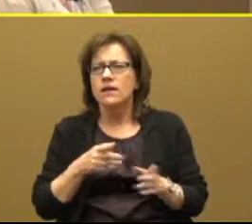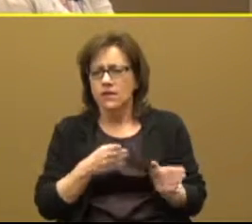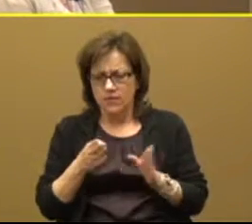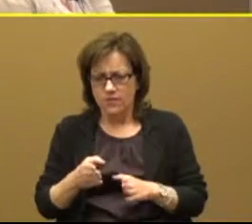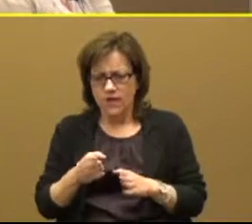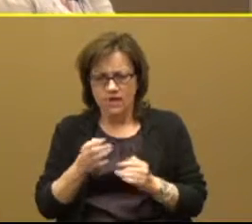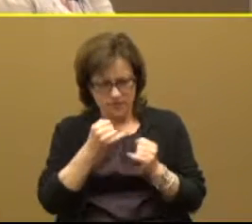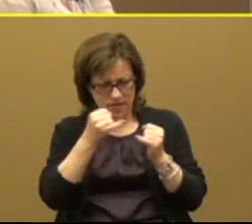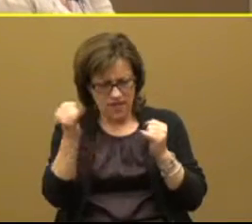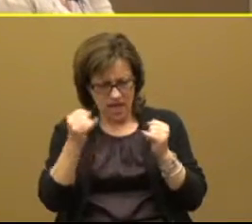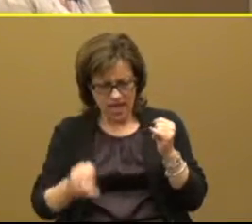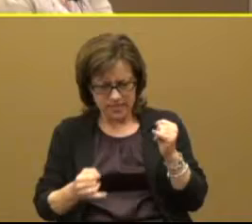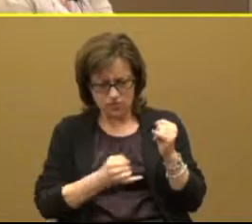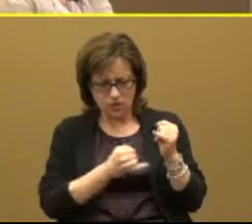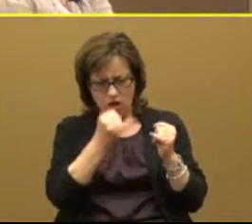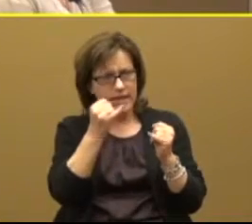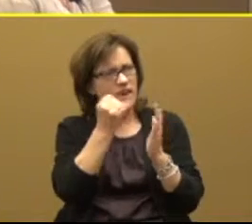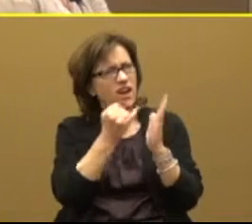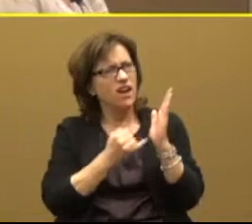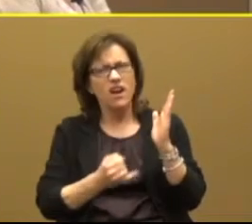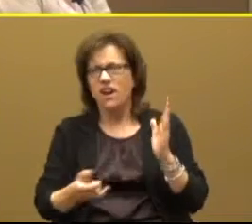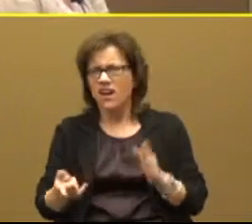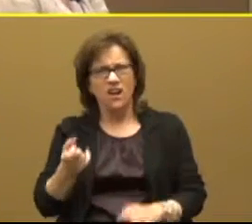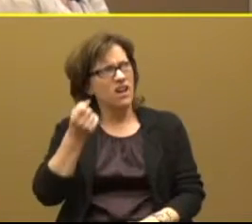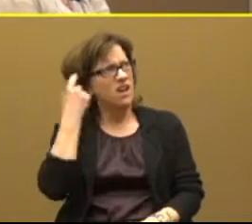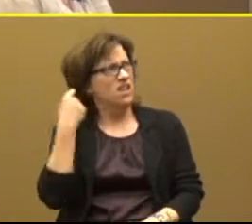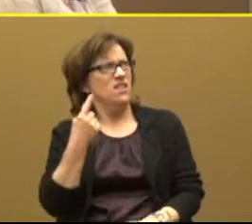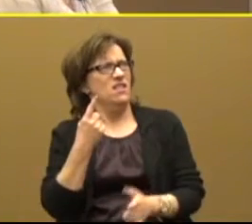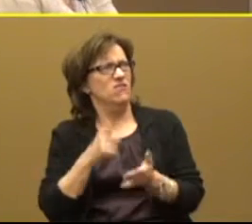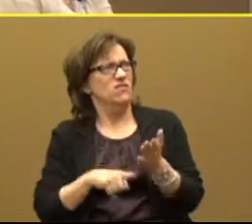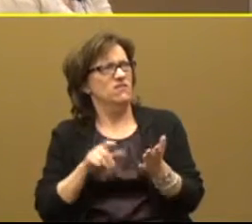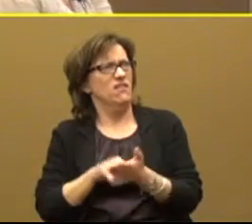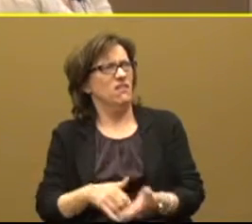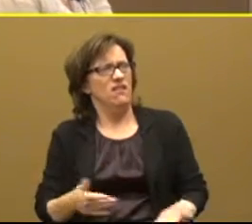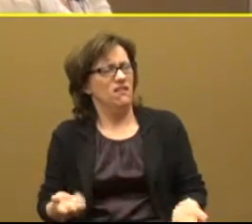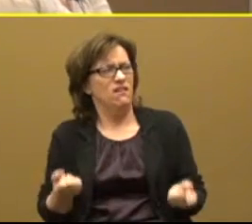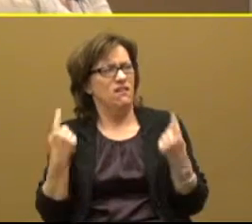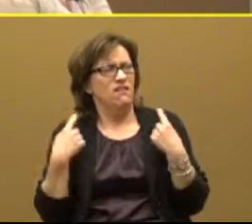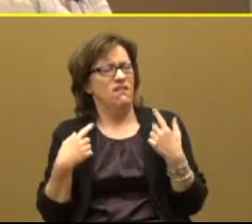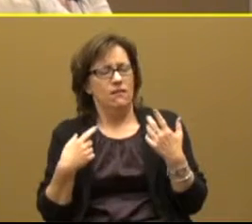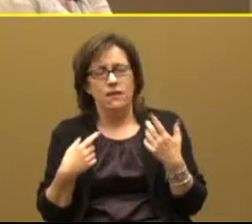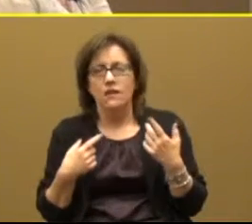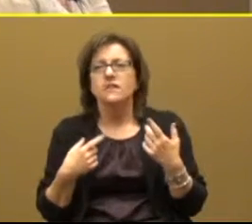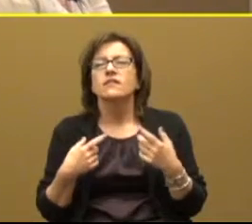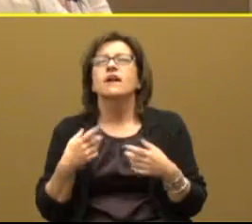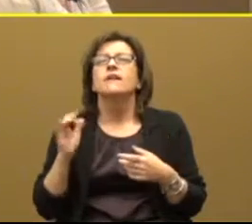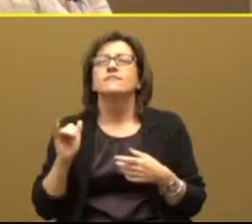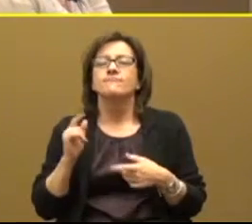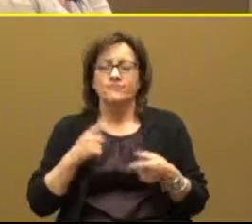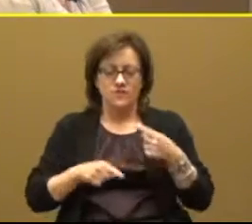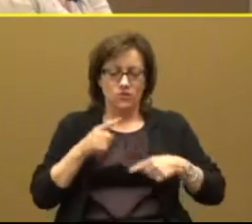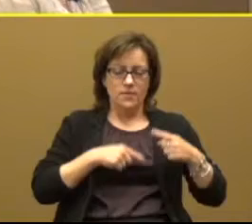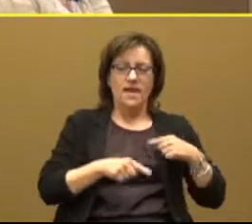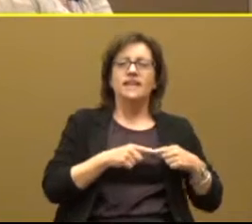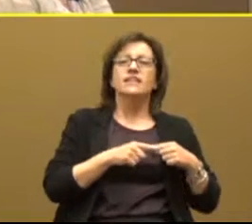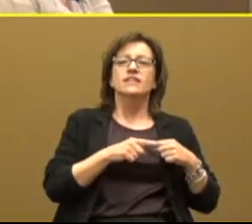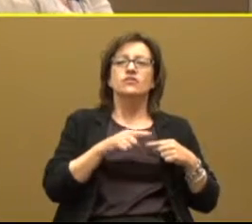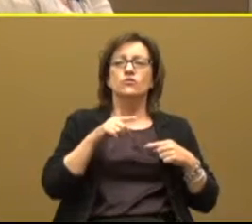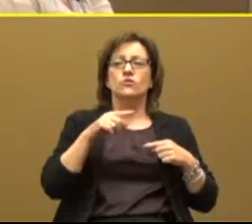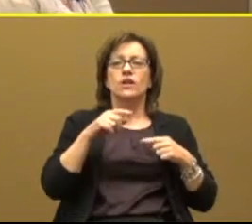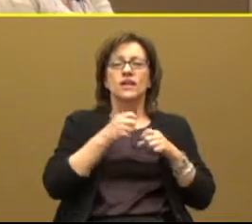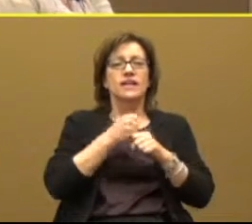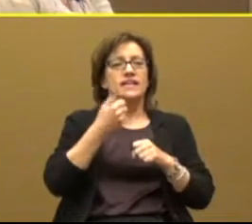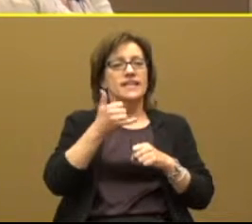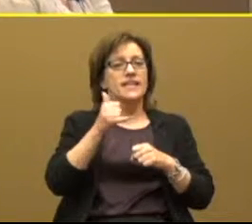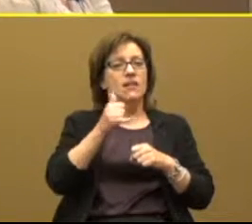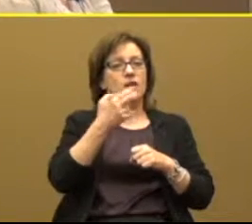the line drawings were. And we just had to go back, and we literally were able to yellow highlight the real picture icons